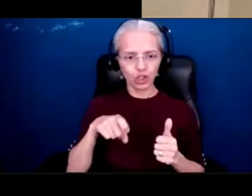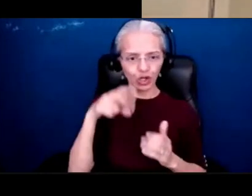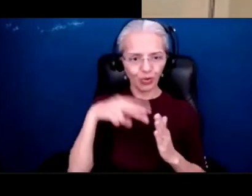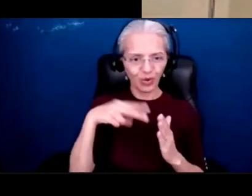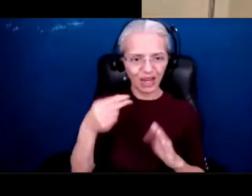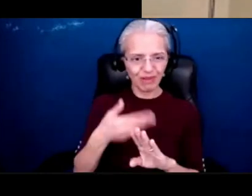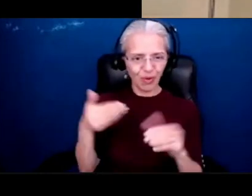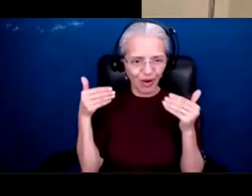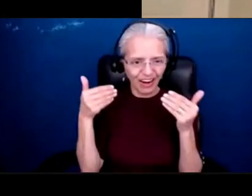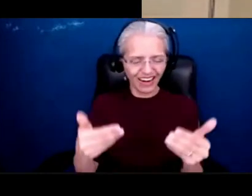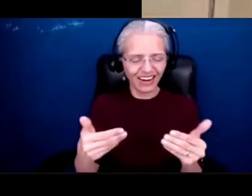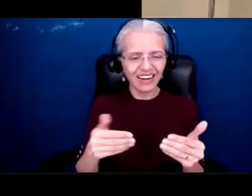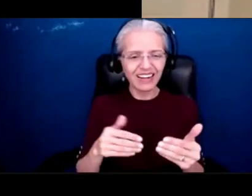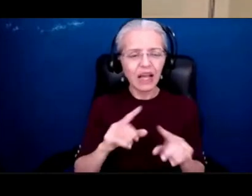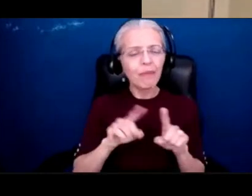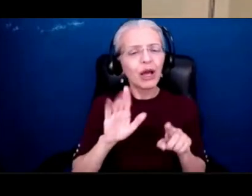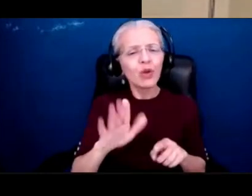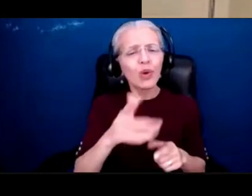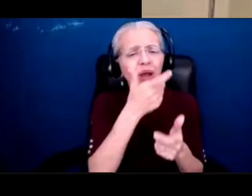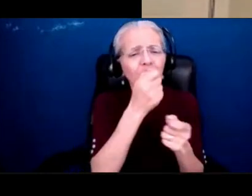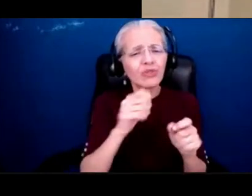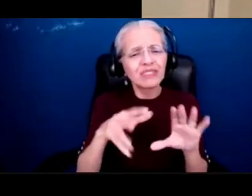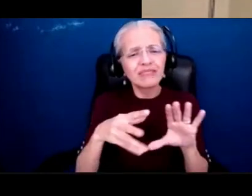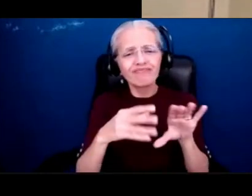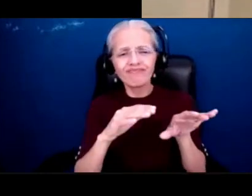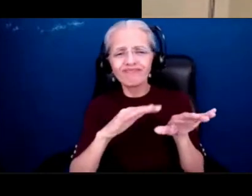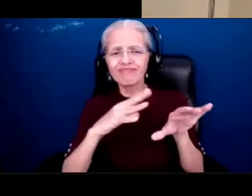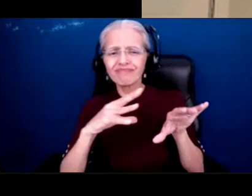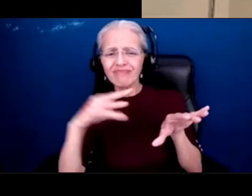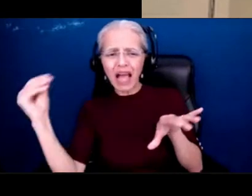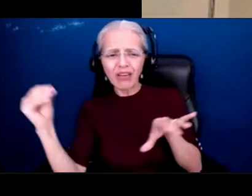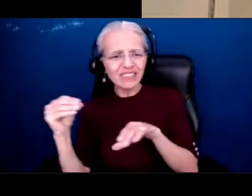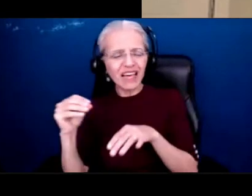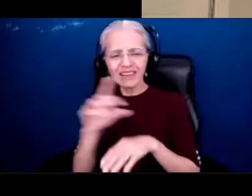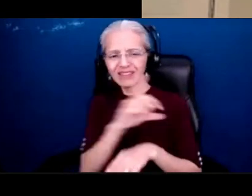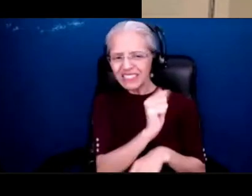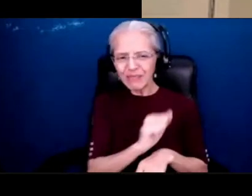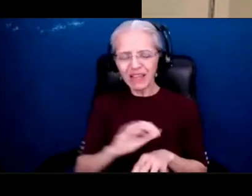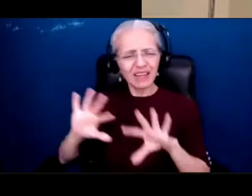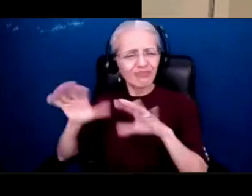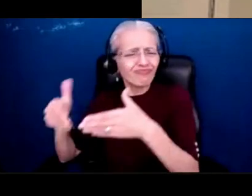But tell us about your interests outside of disability. Oh, sure.